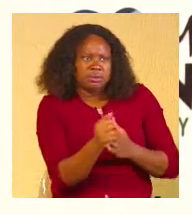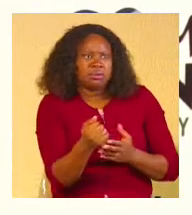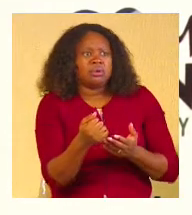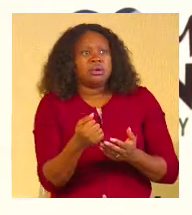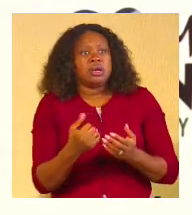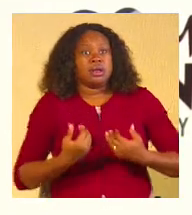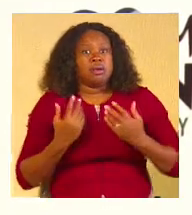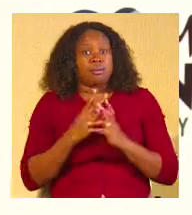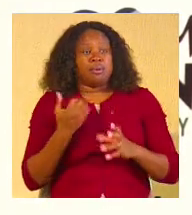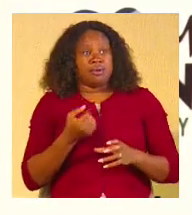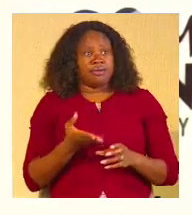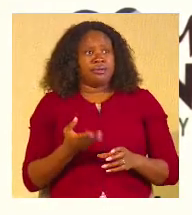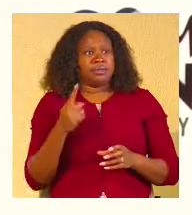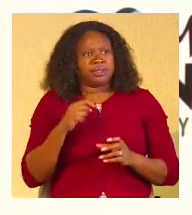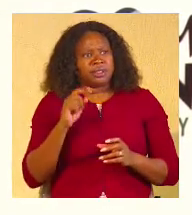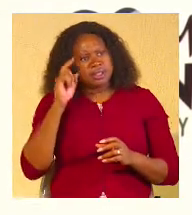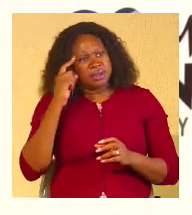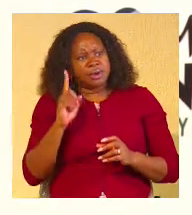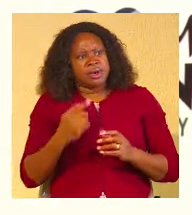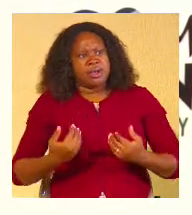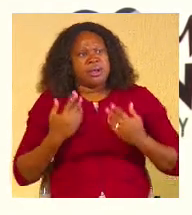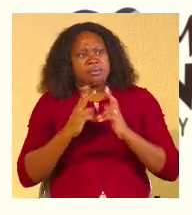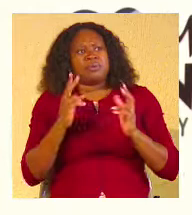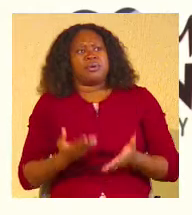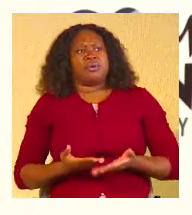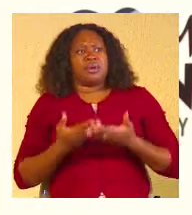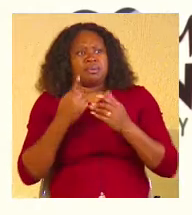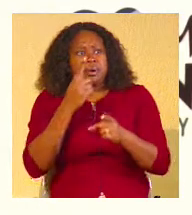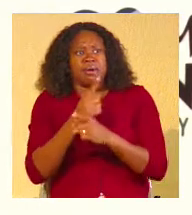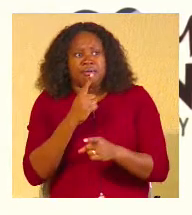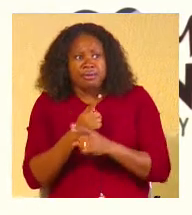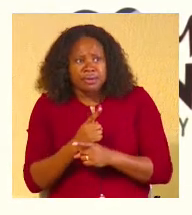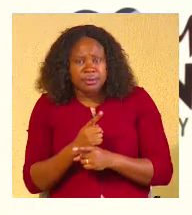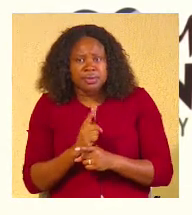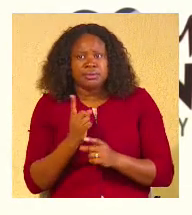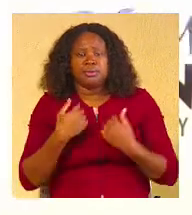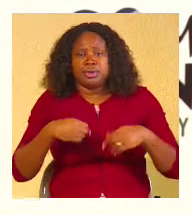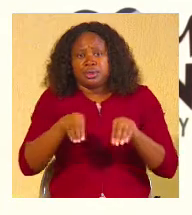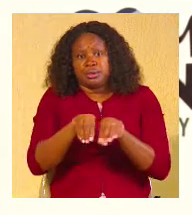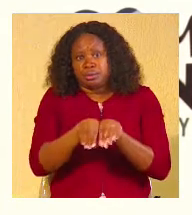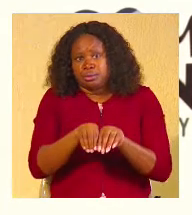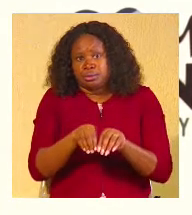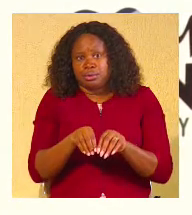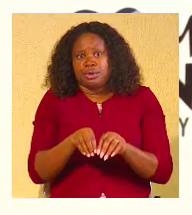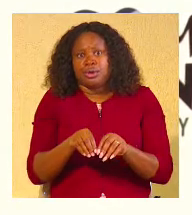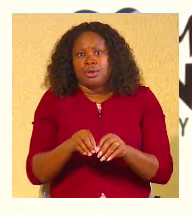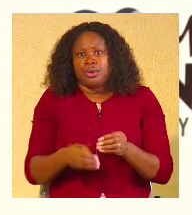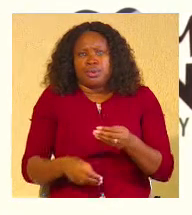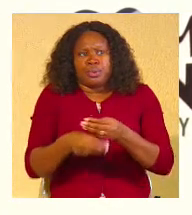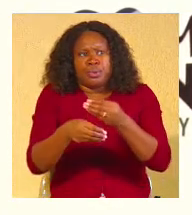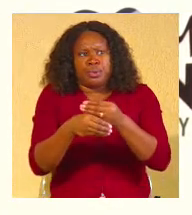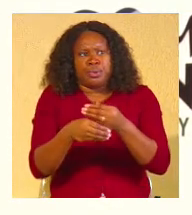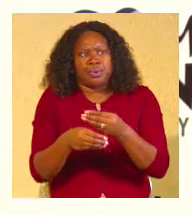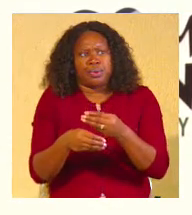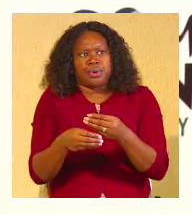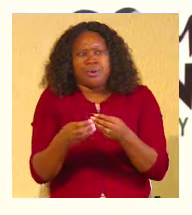are affected, but I think in the efforts for young people to also help out the government and the efforts that we are putting out there is to contribute, those that can